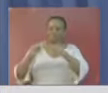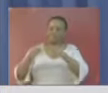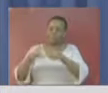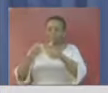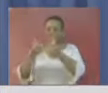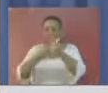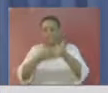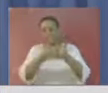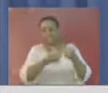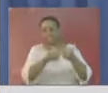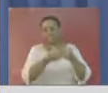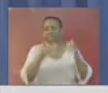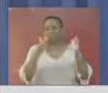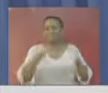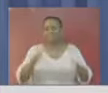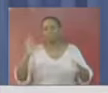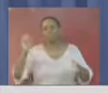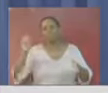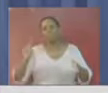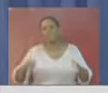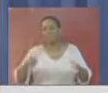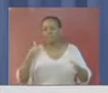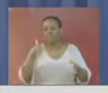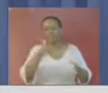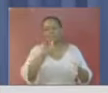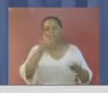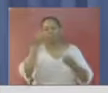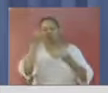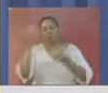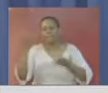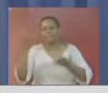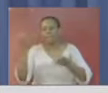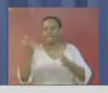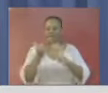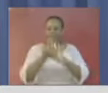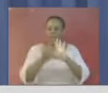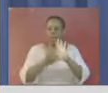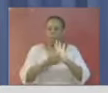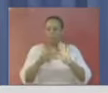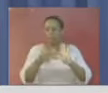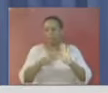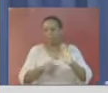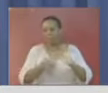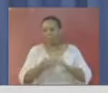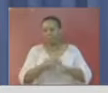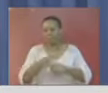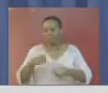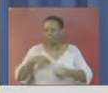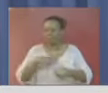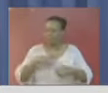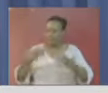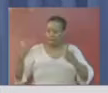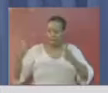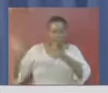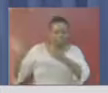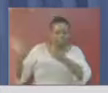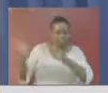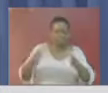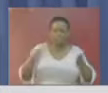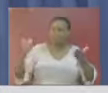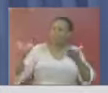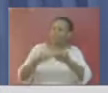All right, and what we'll do is, of course, when we're doing this new increase of repatriation system, if you can indicate when